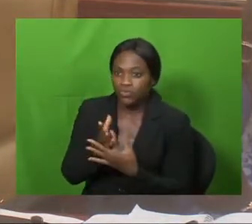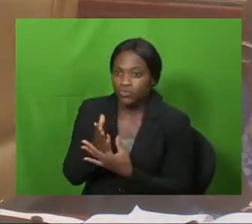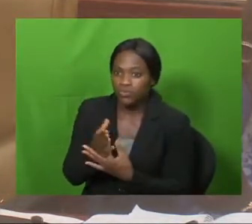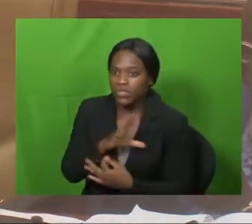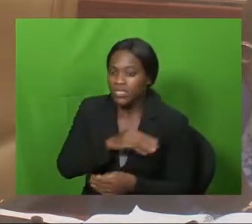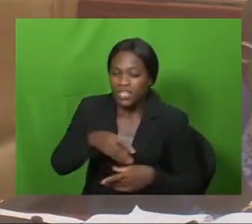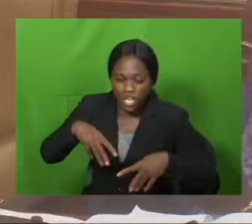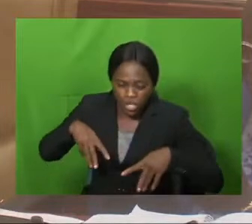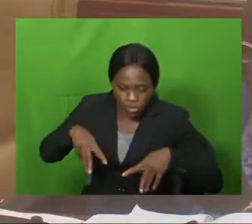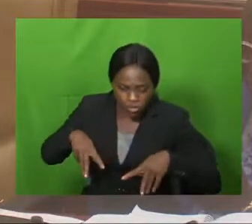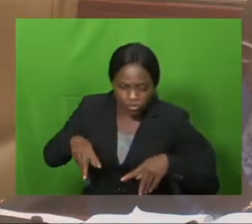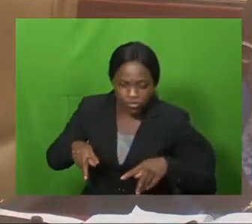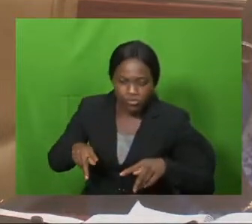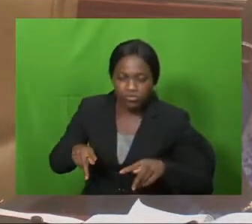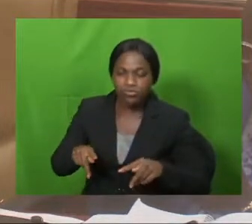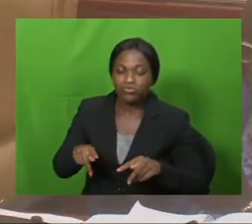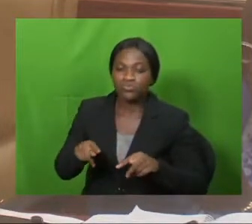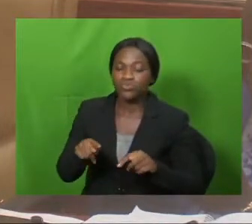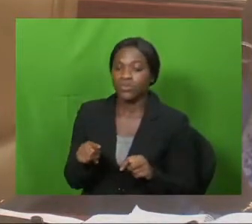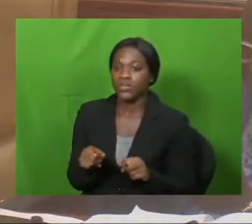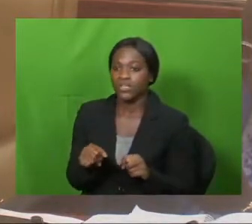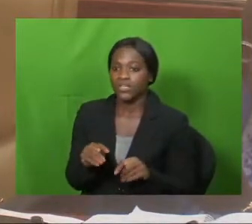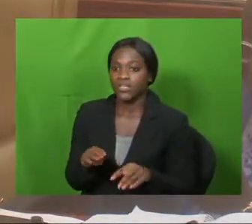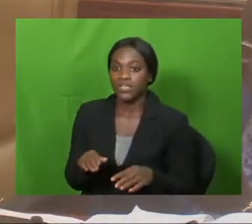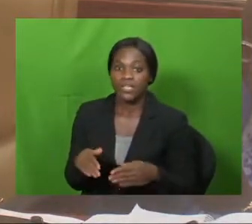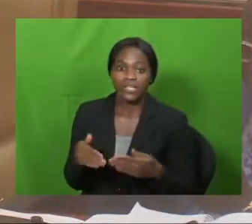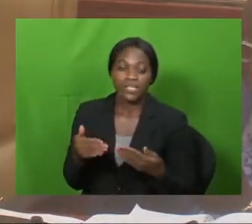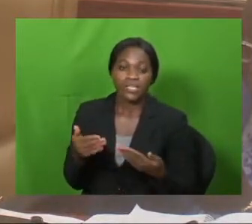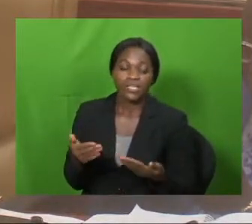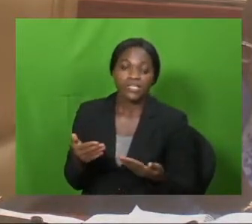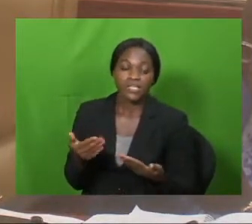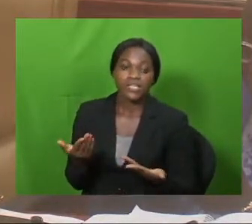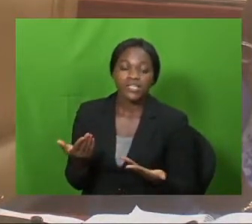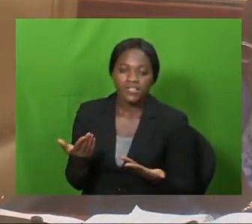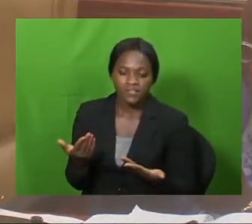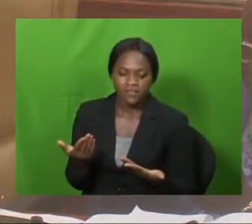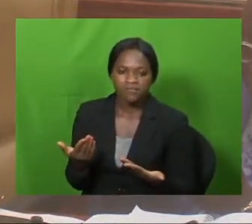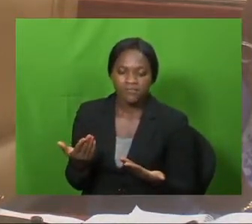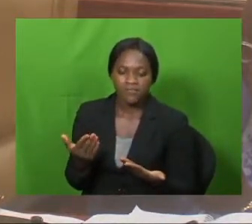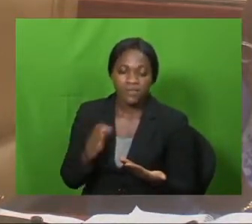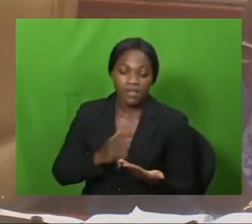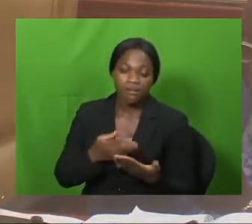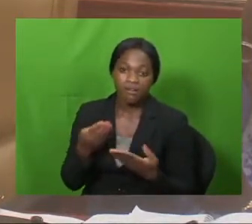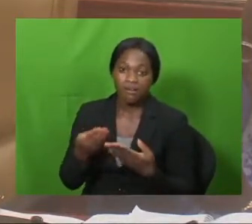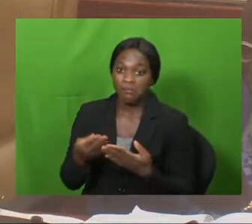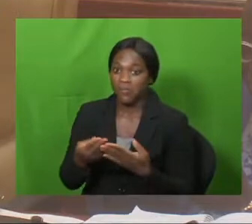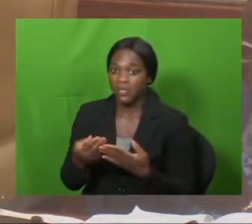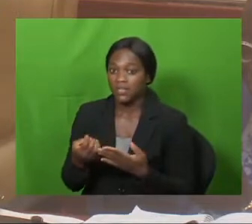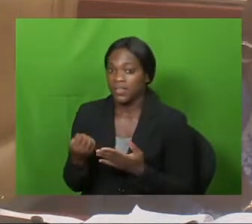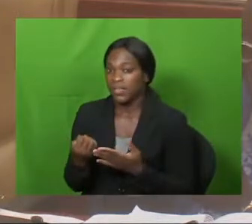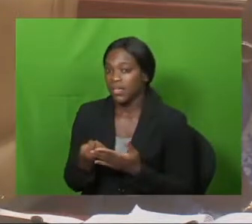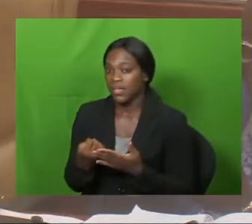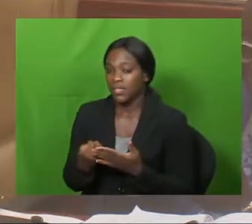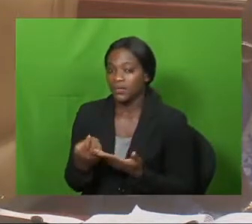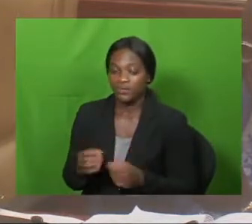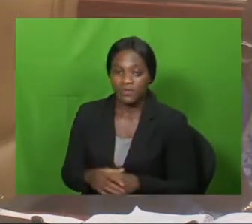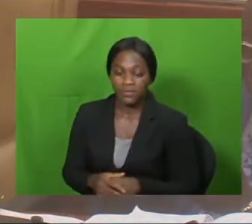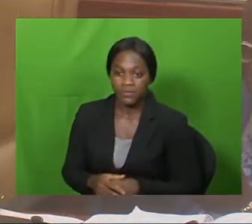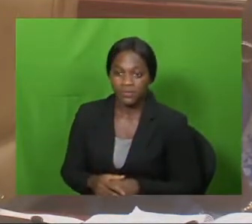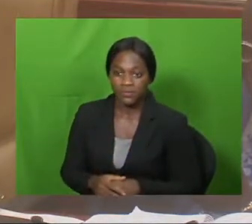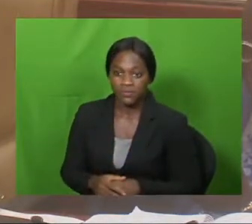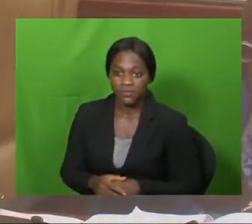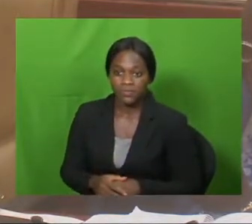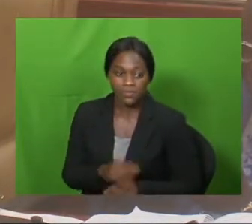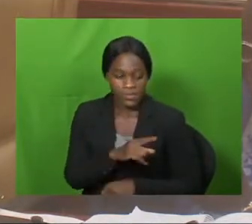all manner of reasons for our current economic state. Because they've already admitted that we have a short